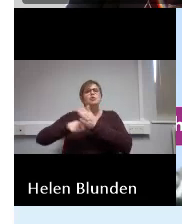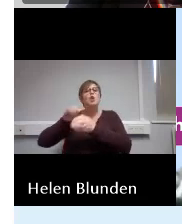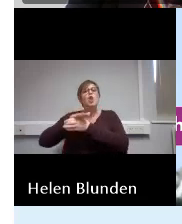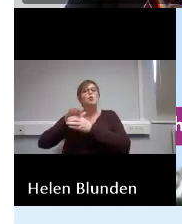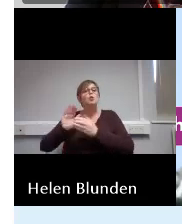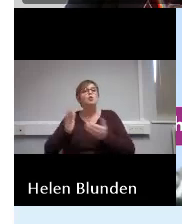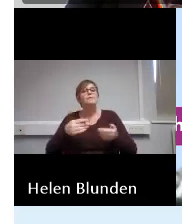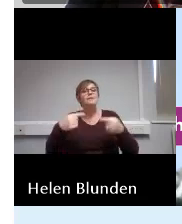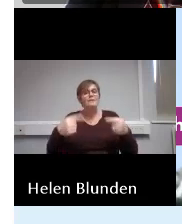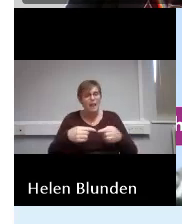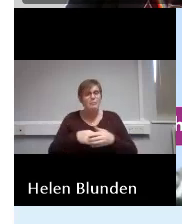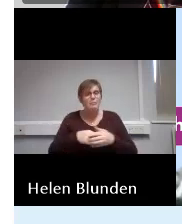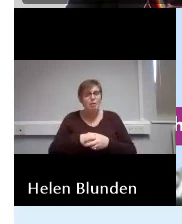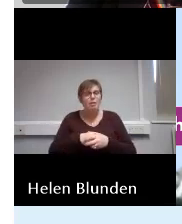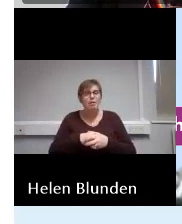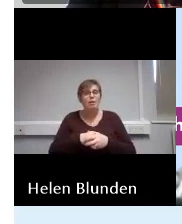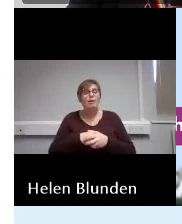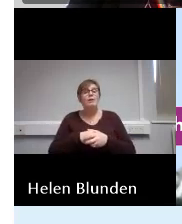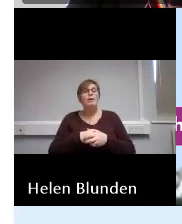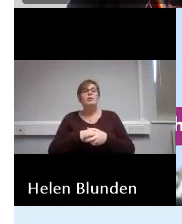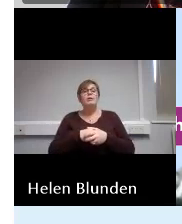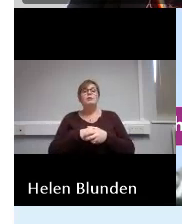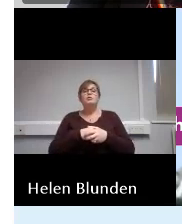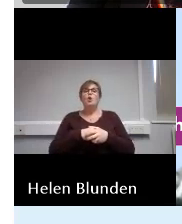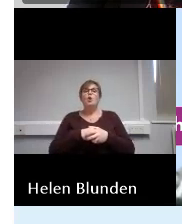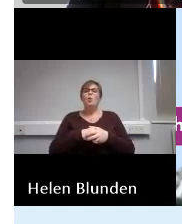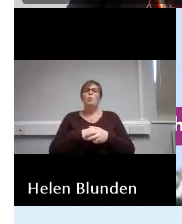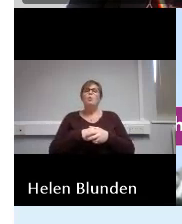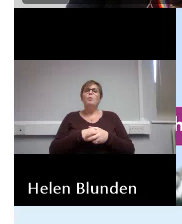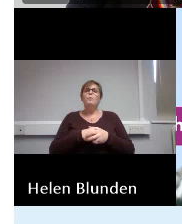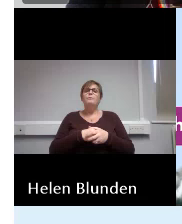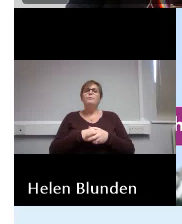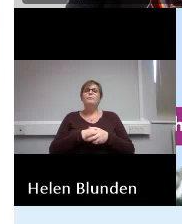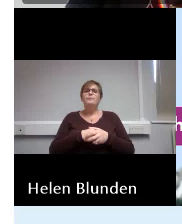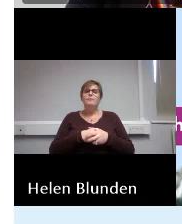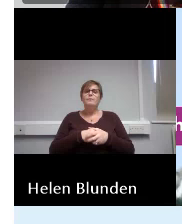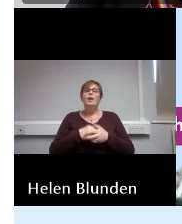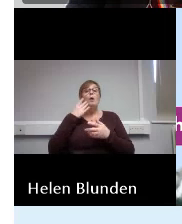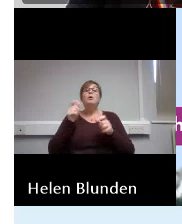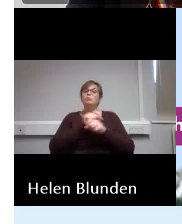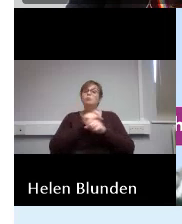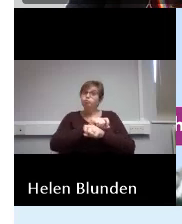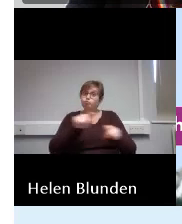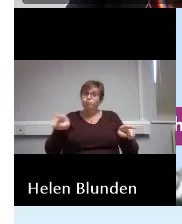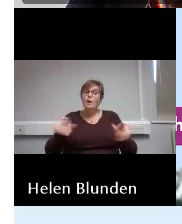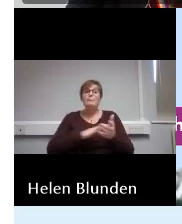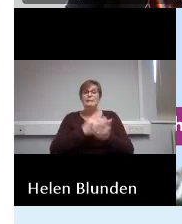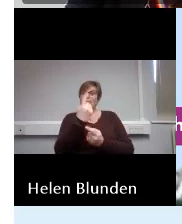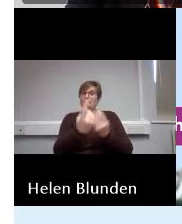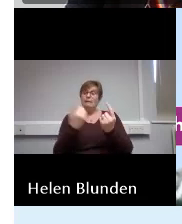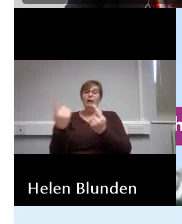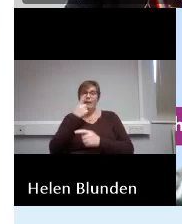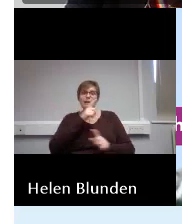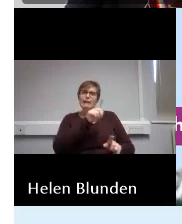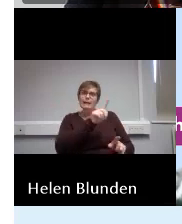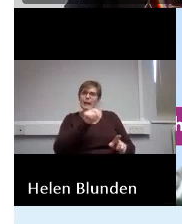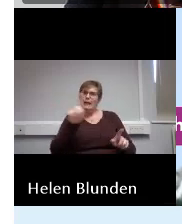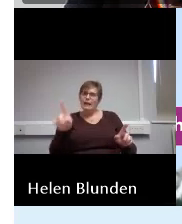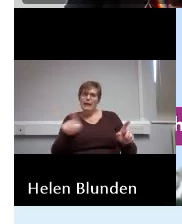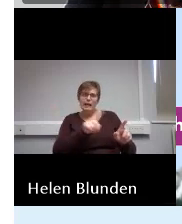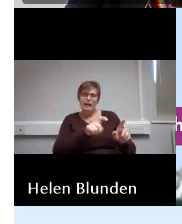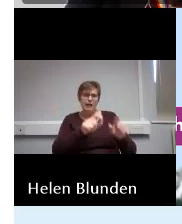are available, and you on the copy that is available, you'll be able to click on each of the tiles